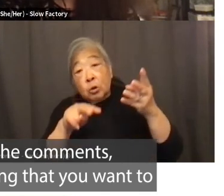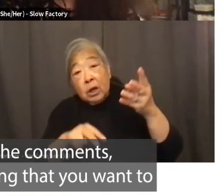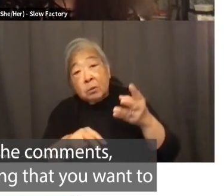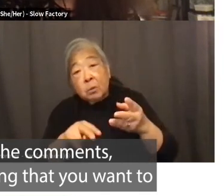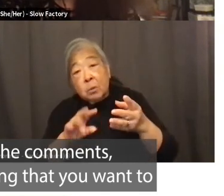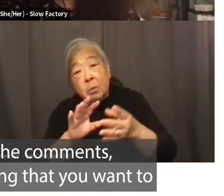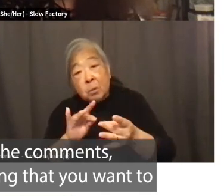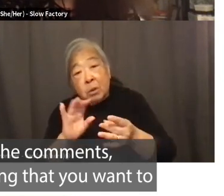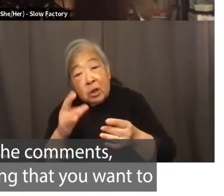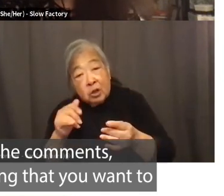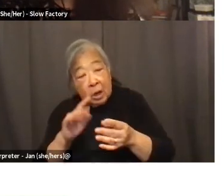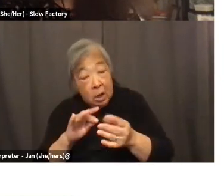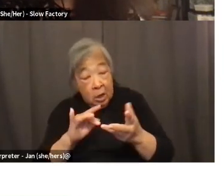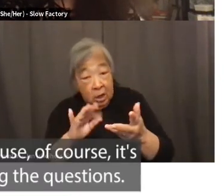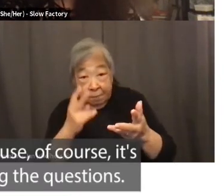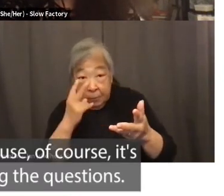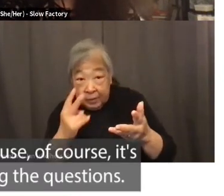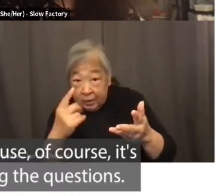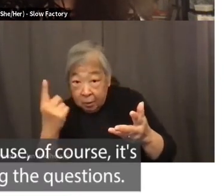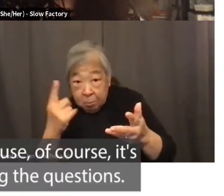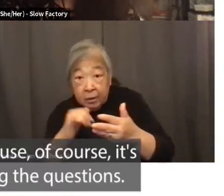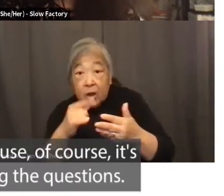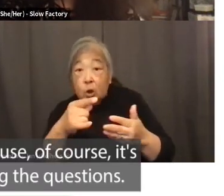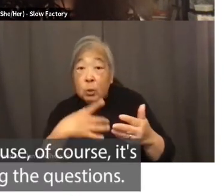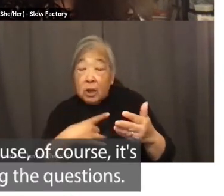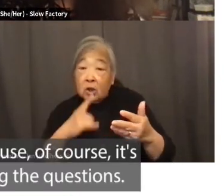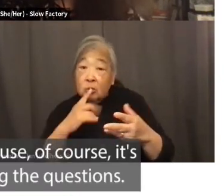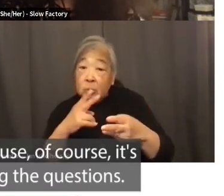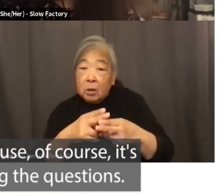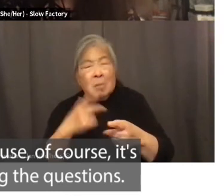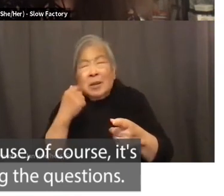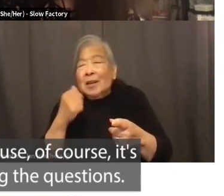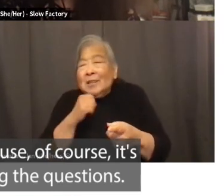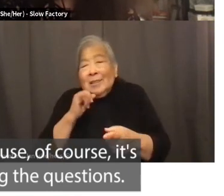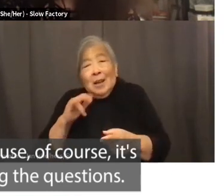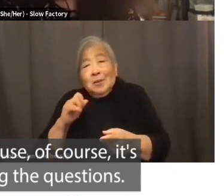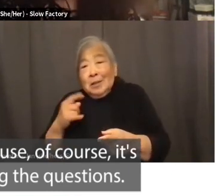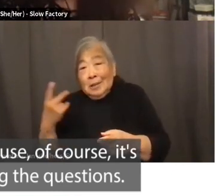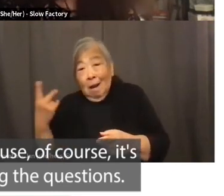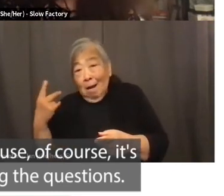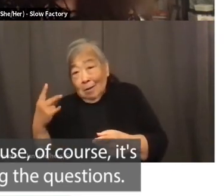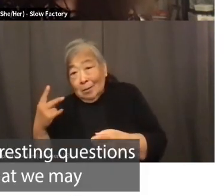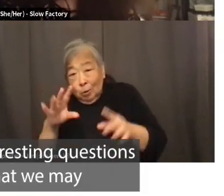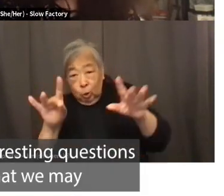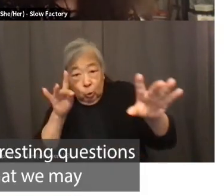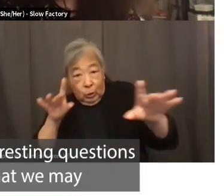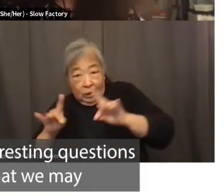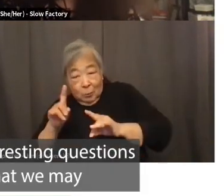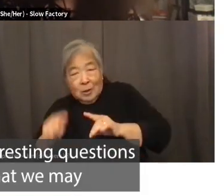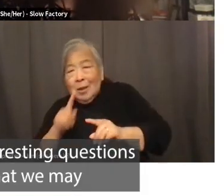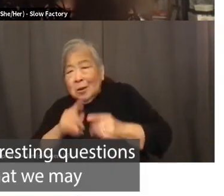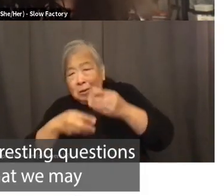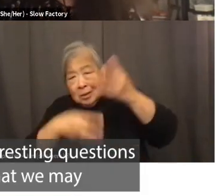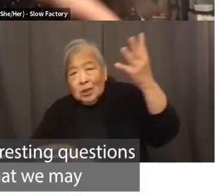if you're seeing anything that you want to speak on, because of course, it's not just us dictating the questions. There's so many